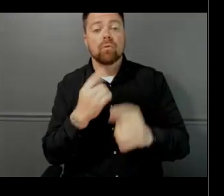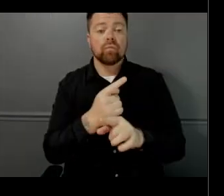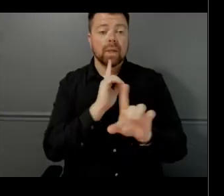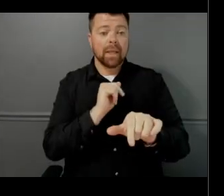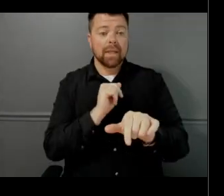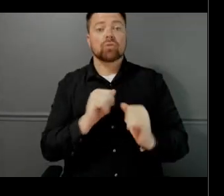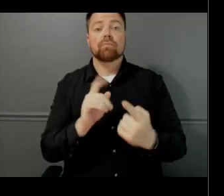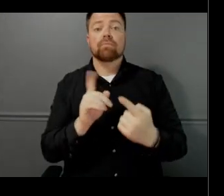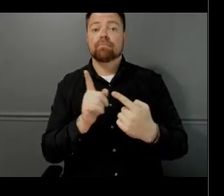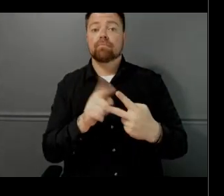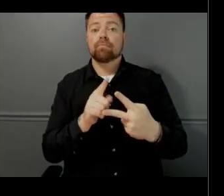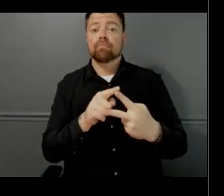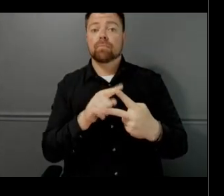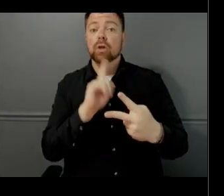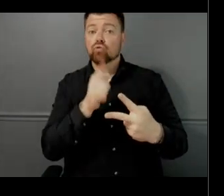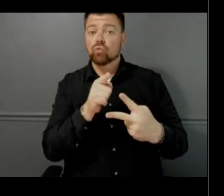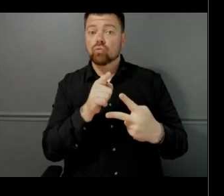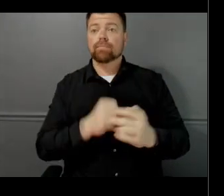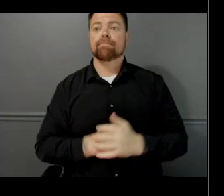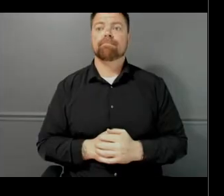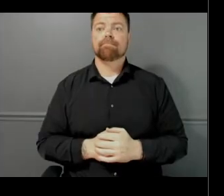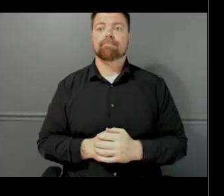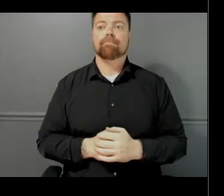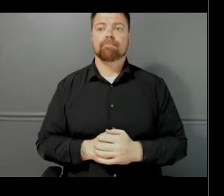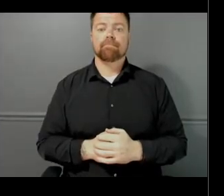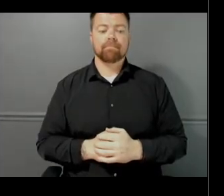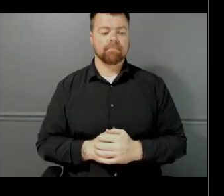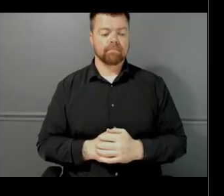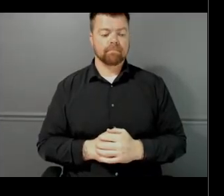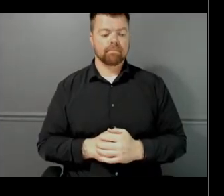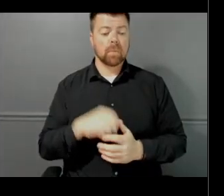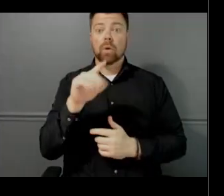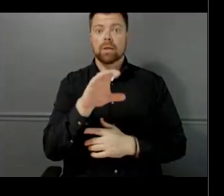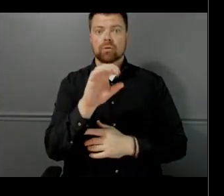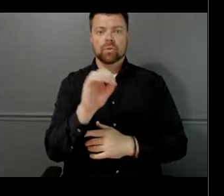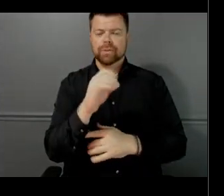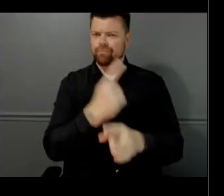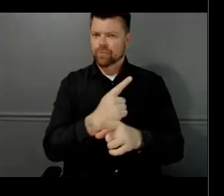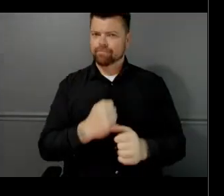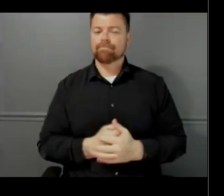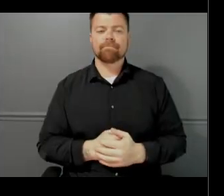the first option. This is also true. And 100% of you got this one correct.